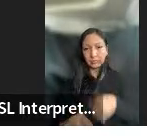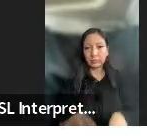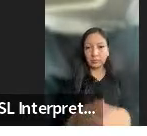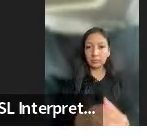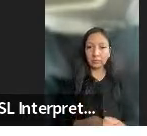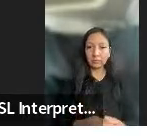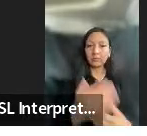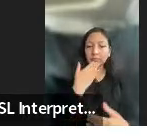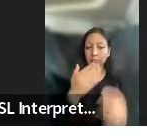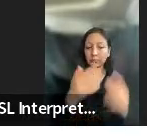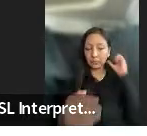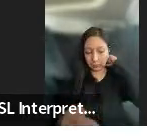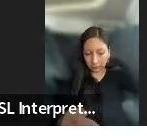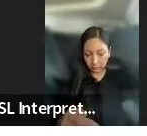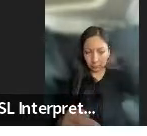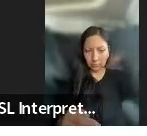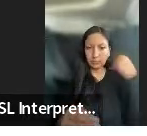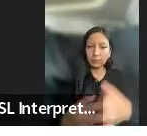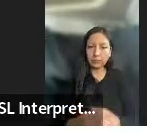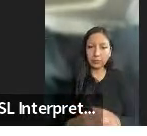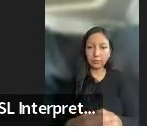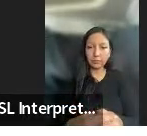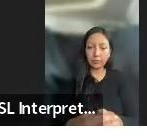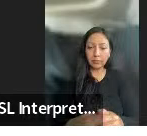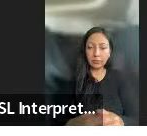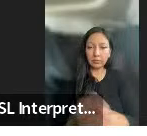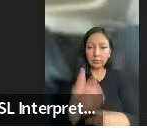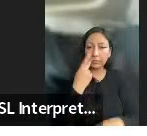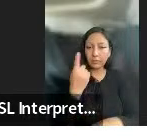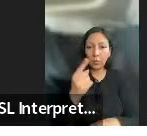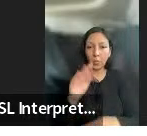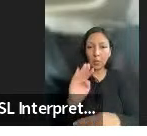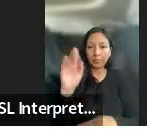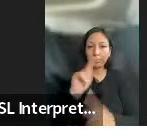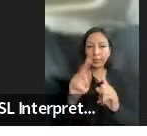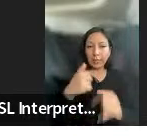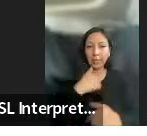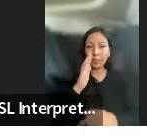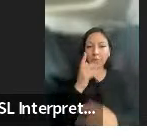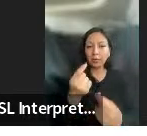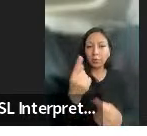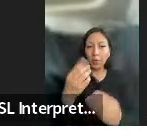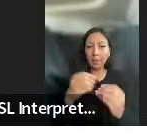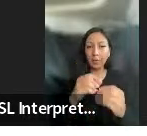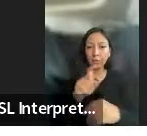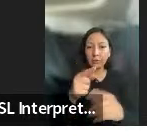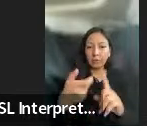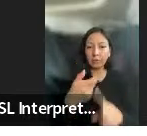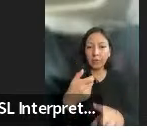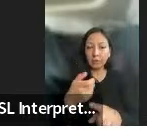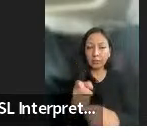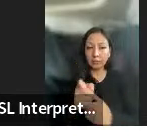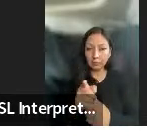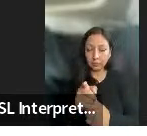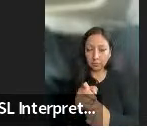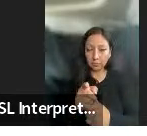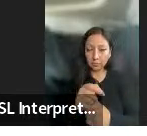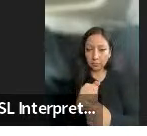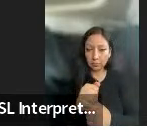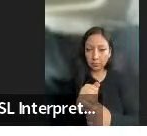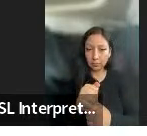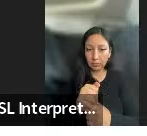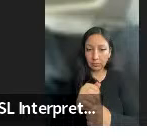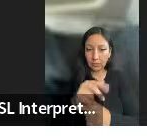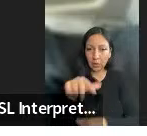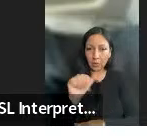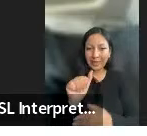Thank you, Nihilus. I do see one hand raised, but I'm going to do one more question from the